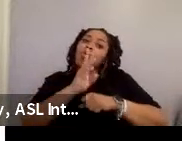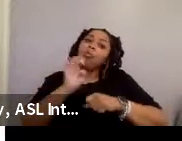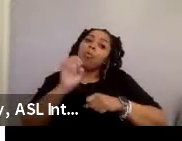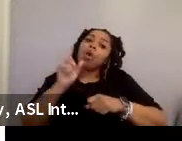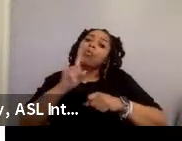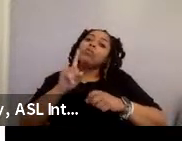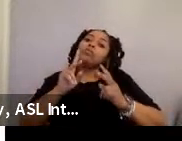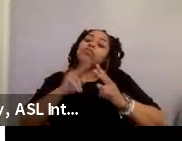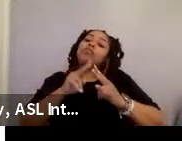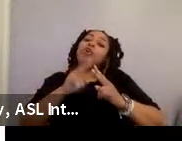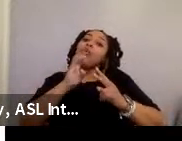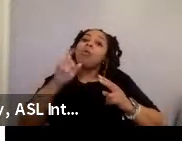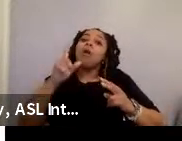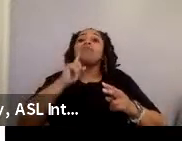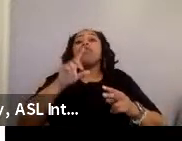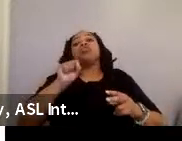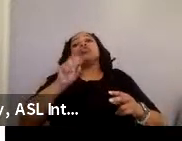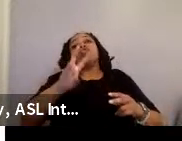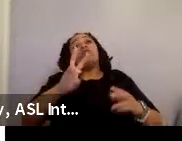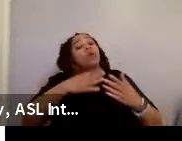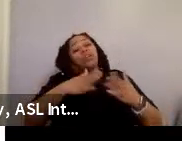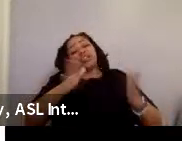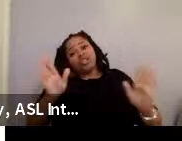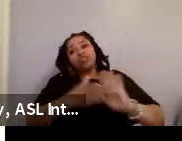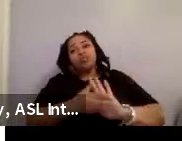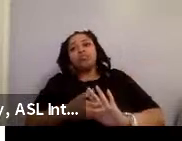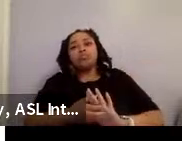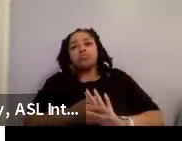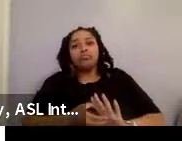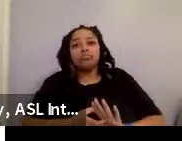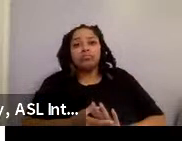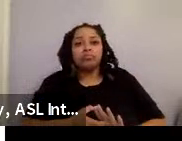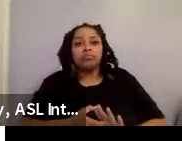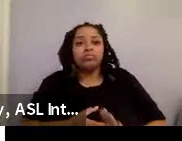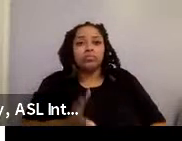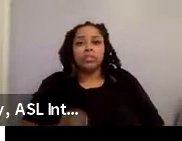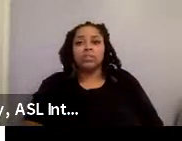for for software generally. Next slide, 60.